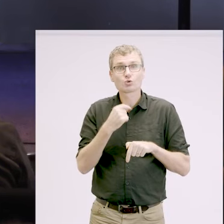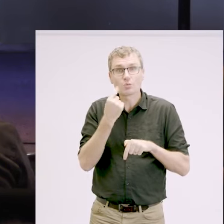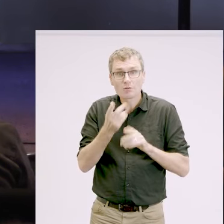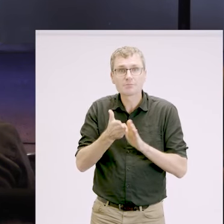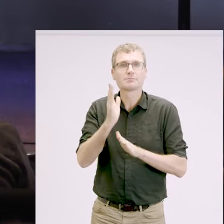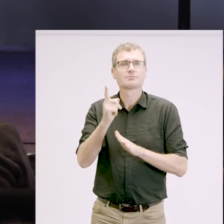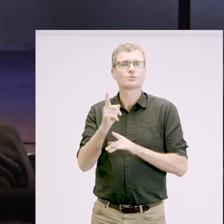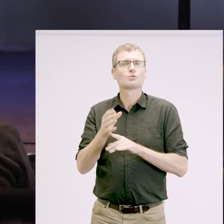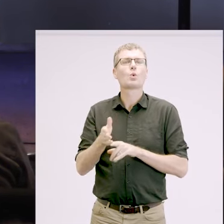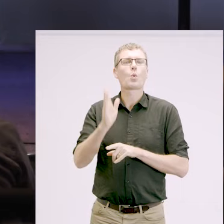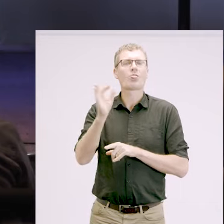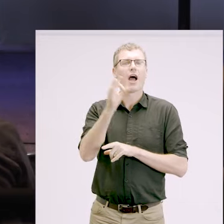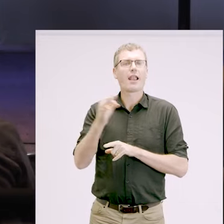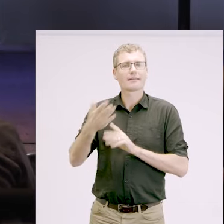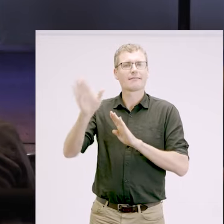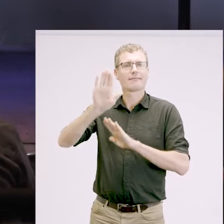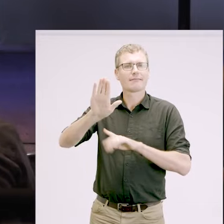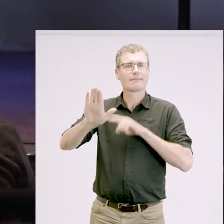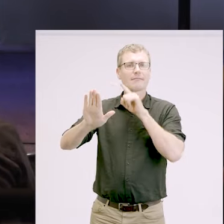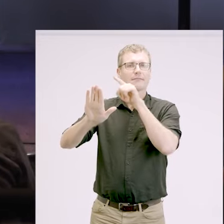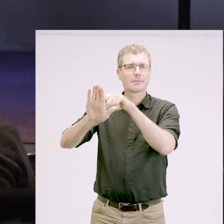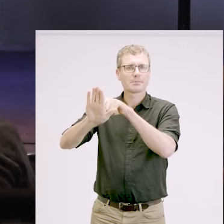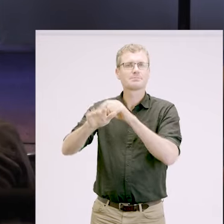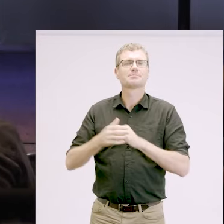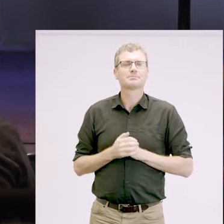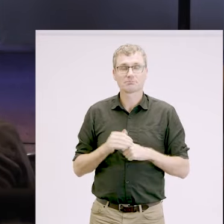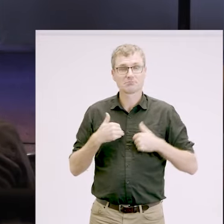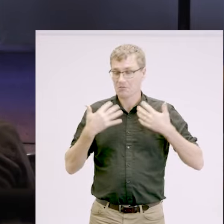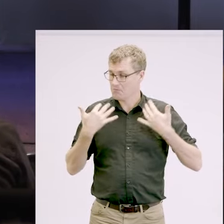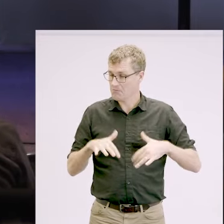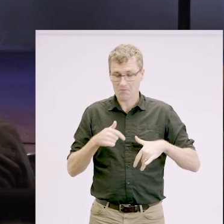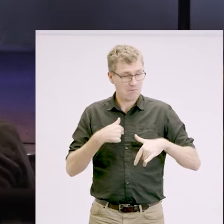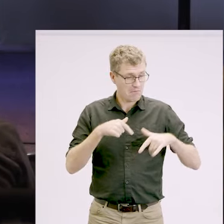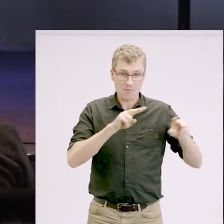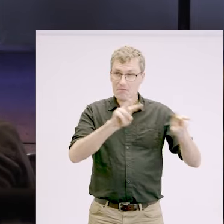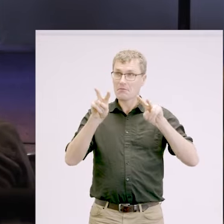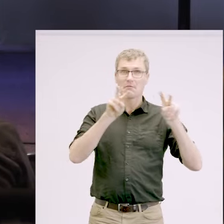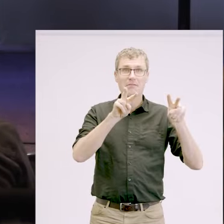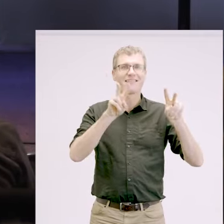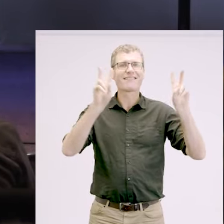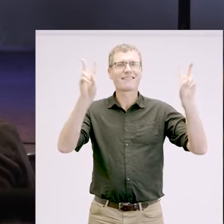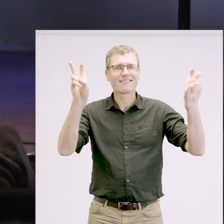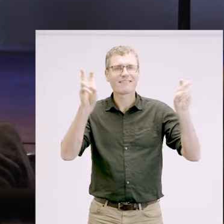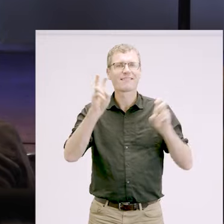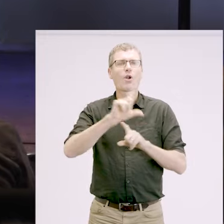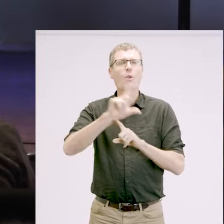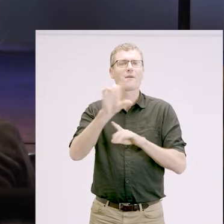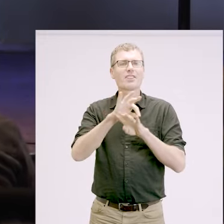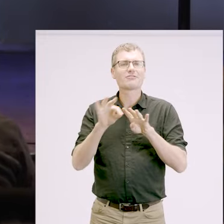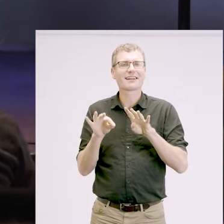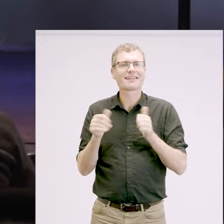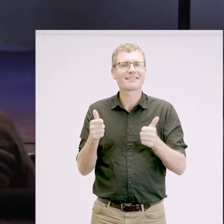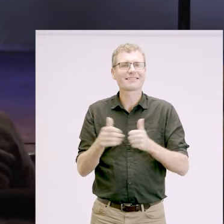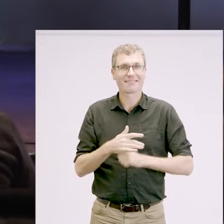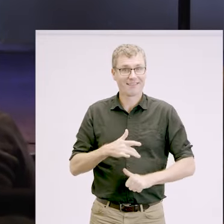north. And then tomorrow we're going to the North Island. And it's just astonishing to be living actually in the Lord of the Rings.